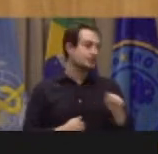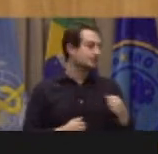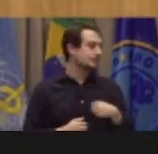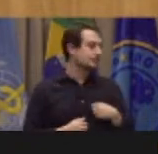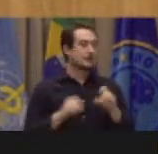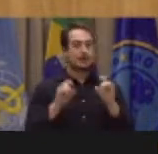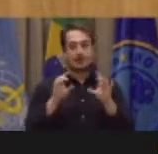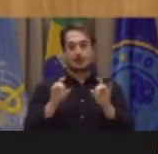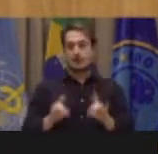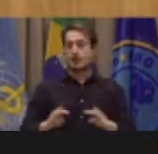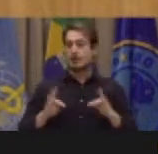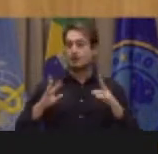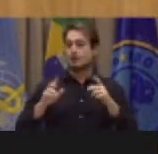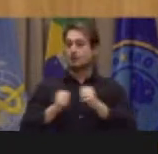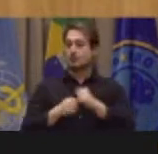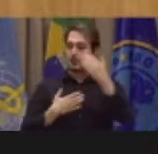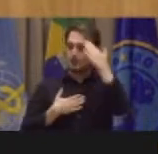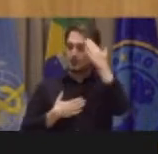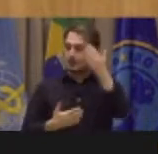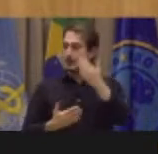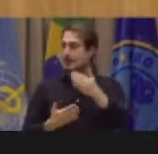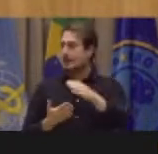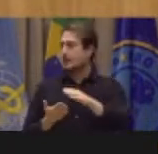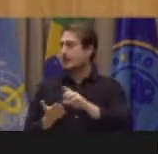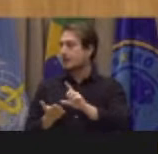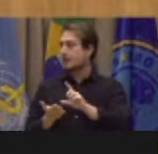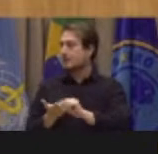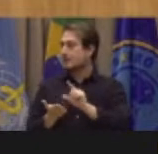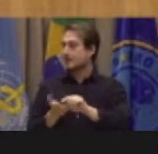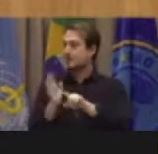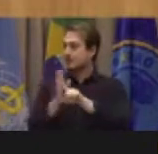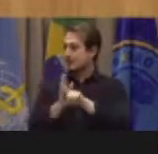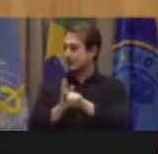PAHO, and all the managers and researchers and